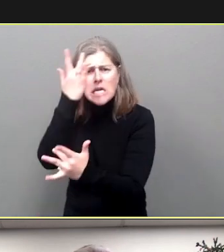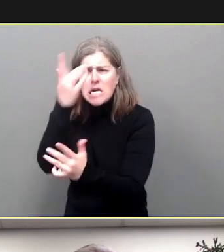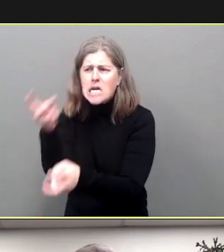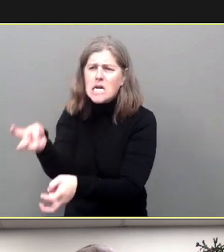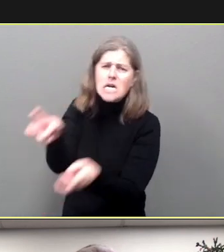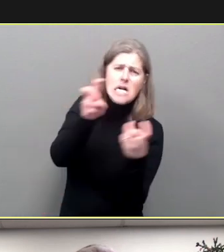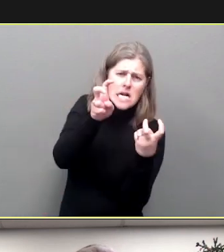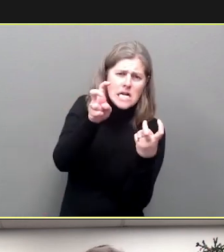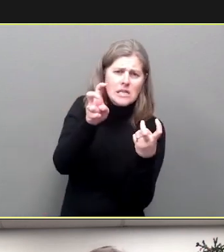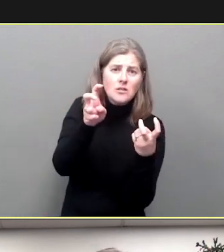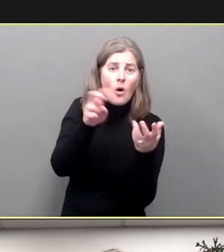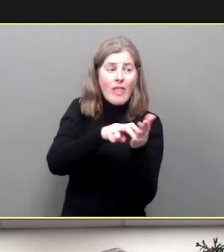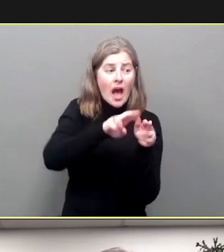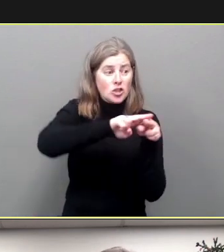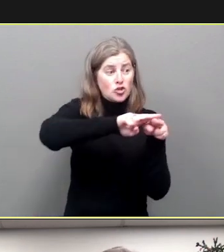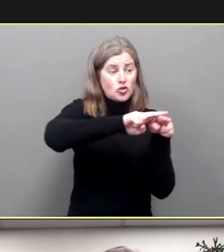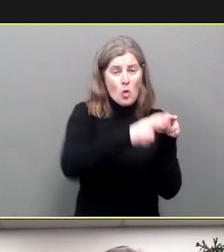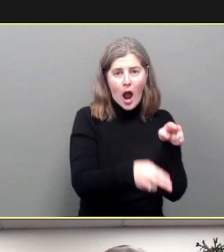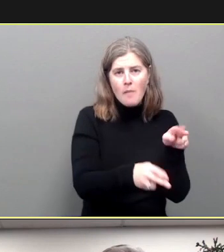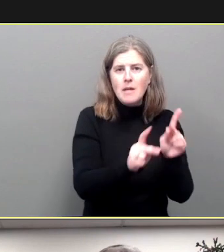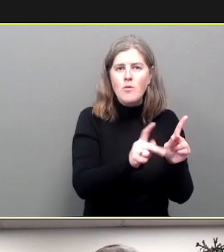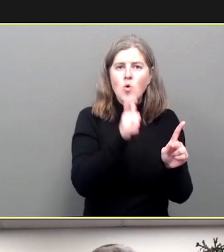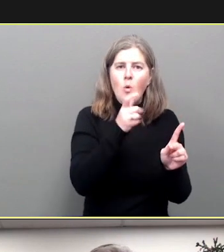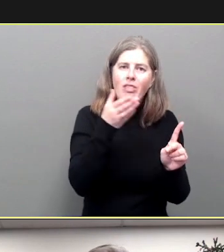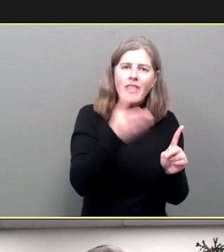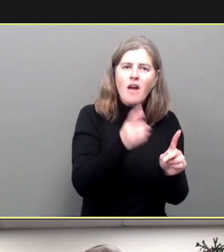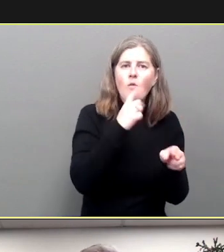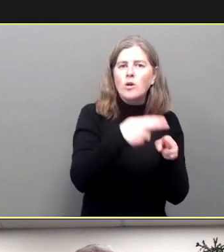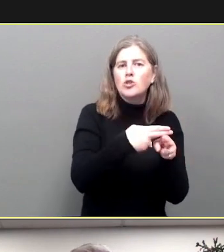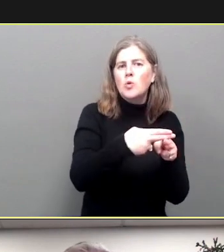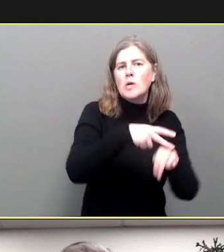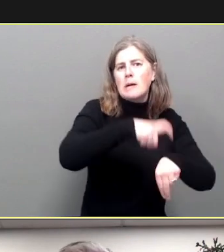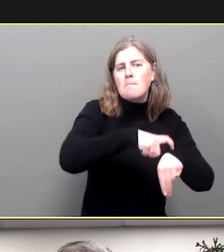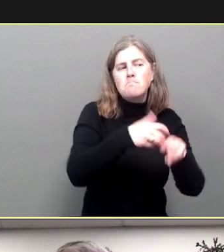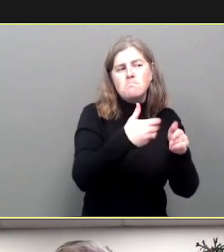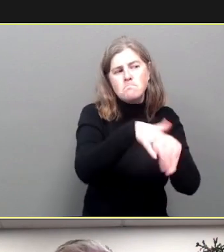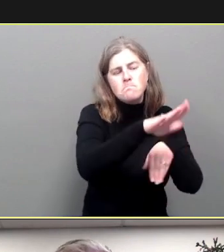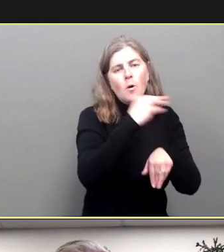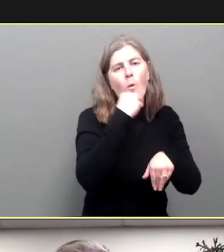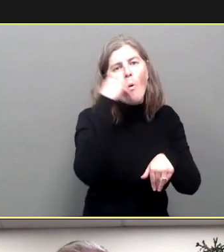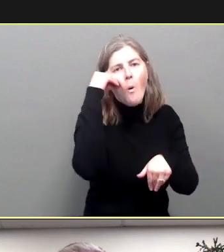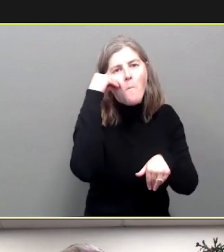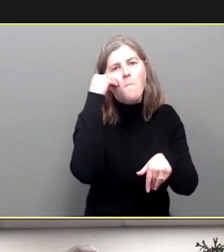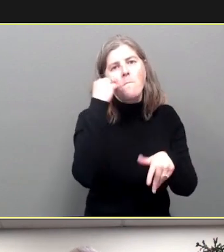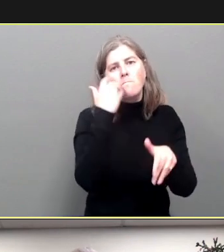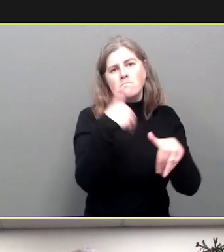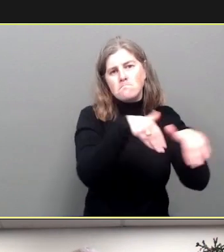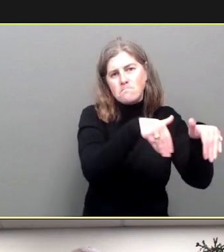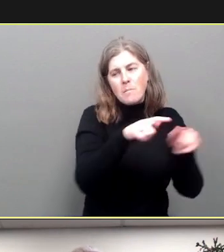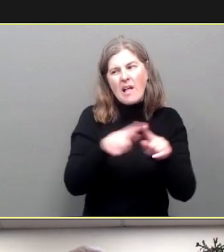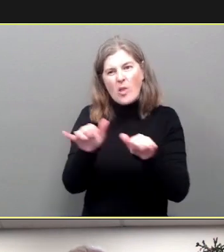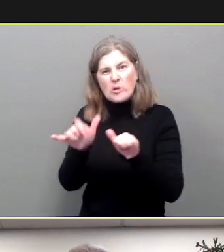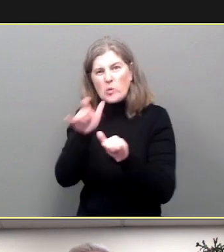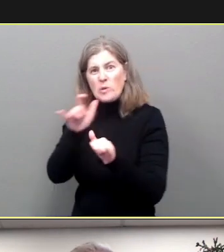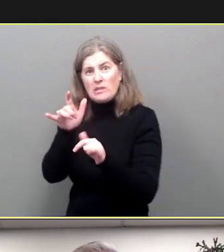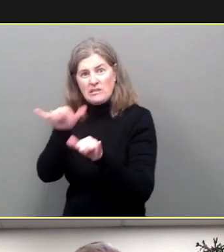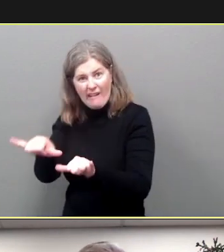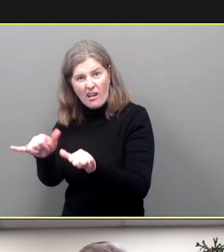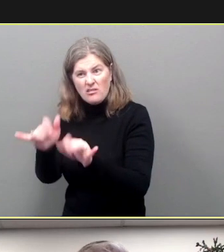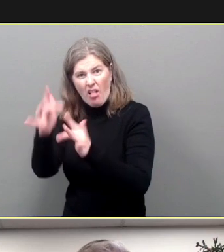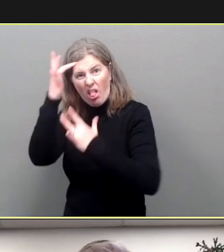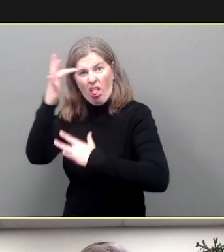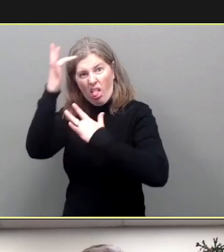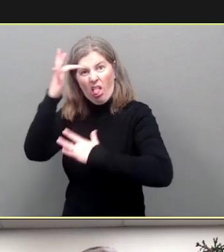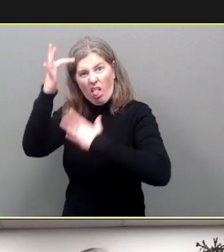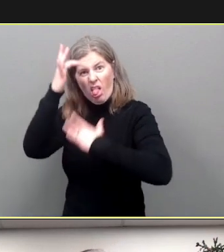in cases has been people mainly in the hospital for short stays and then going back home again. So we're not showing